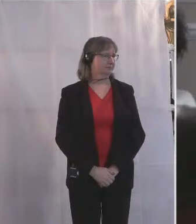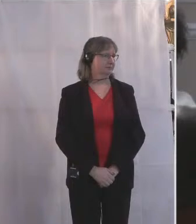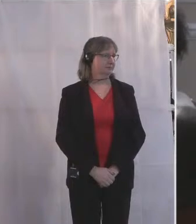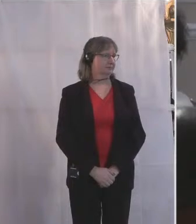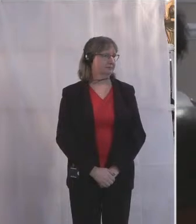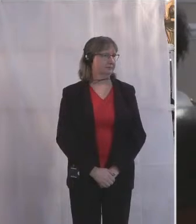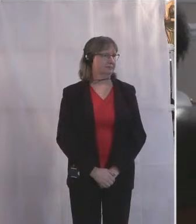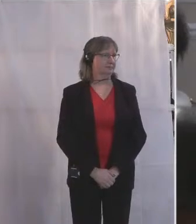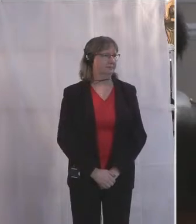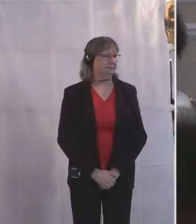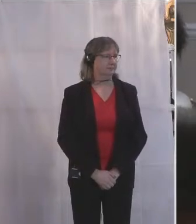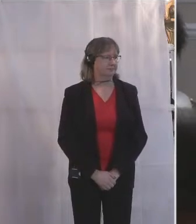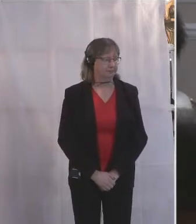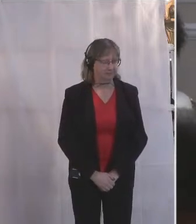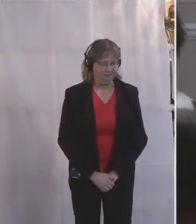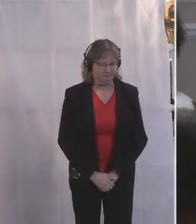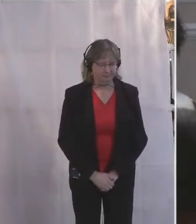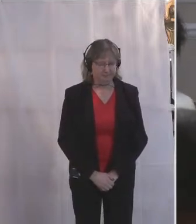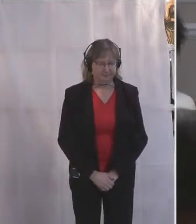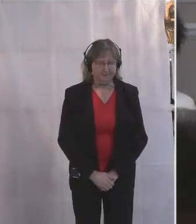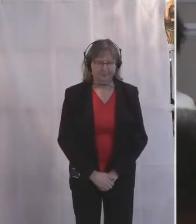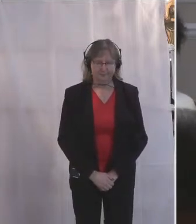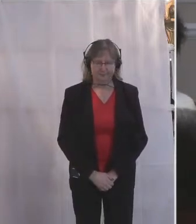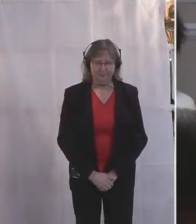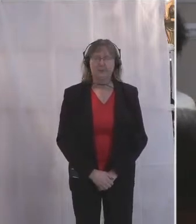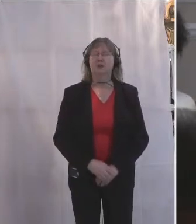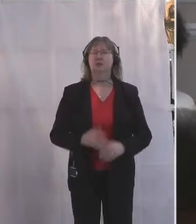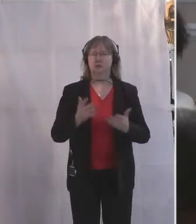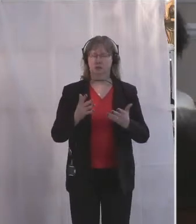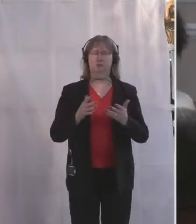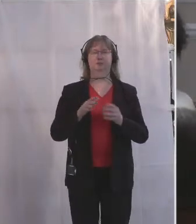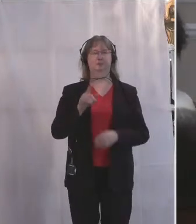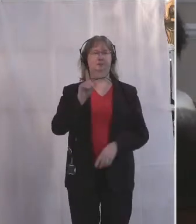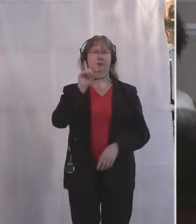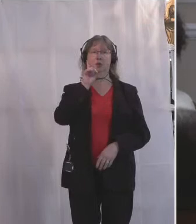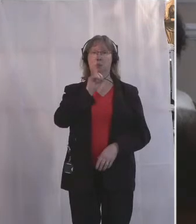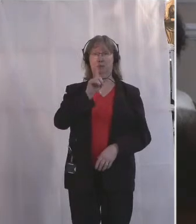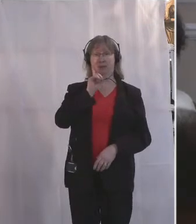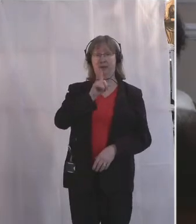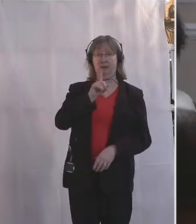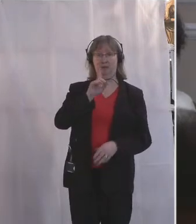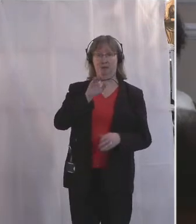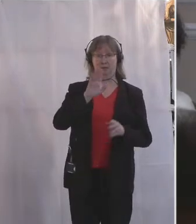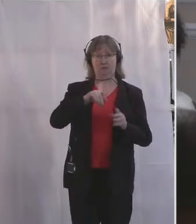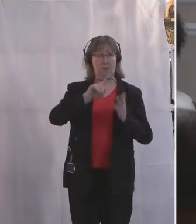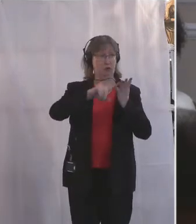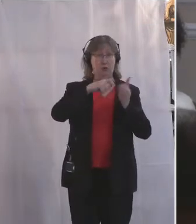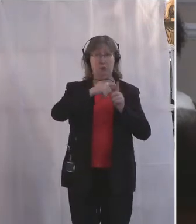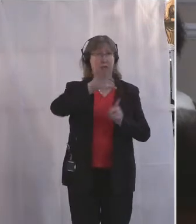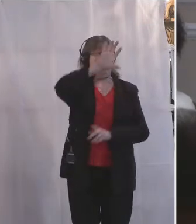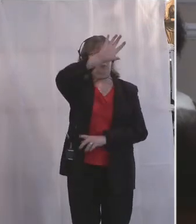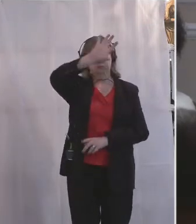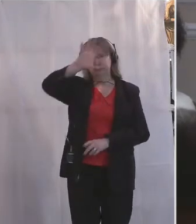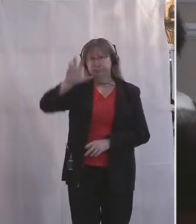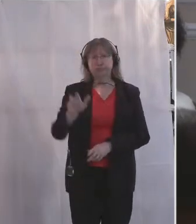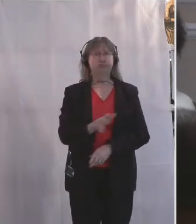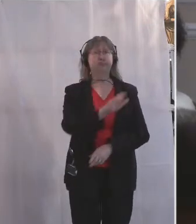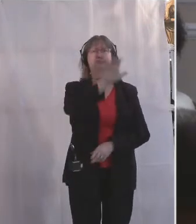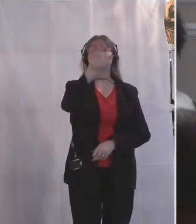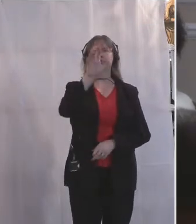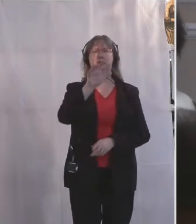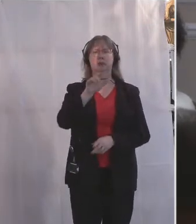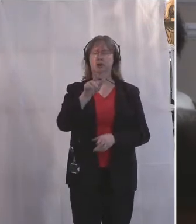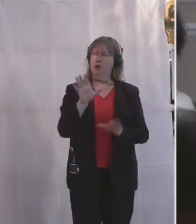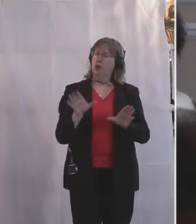So this group has women who represent all parts of the UK, and it's a really